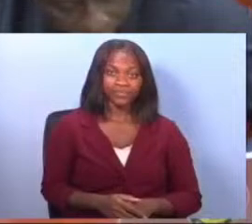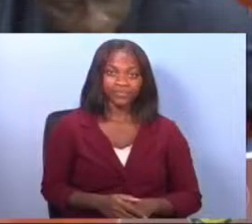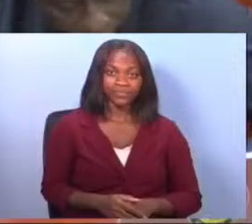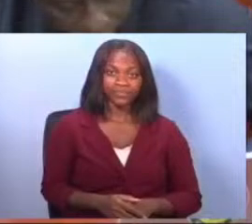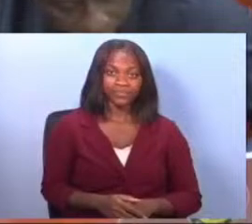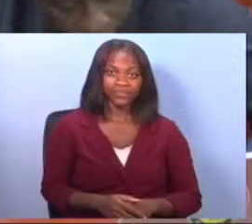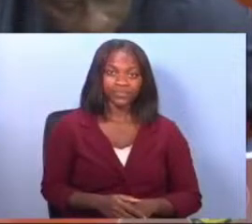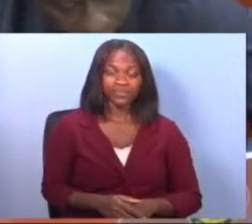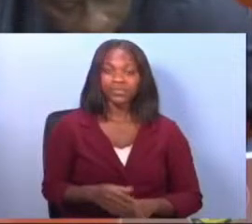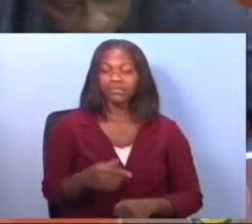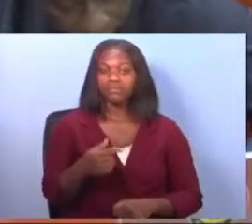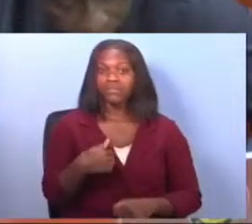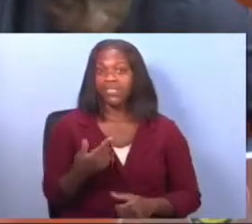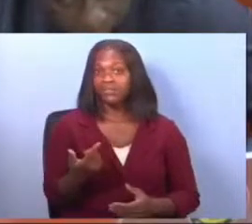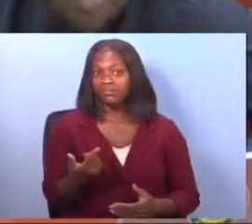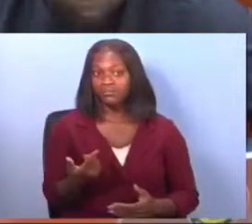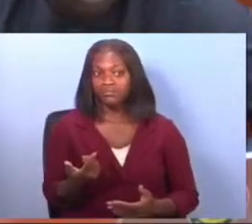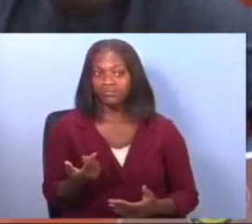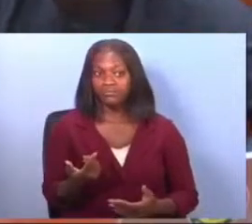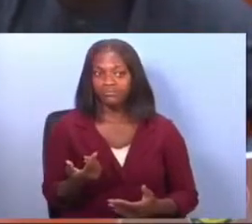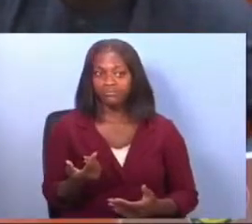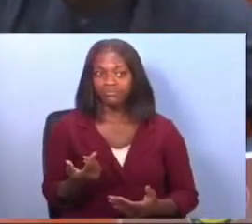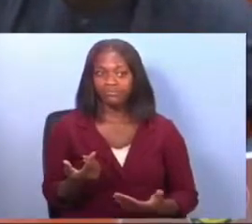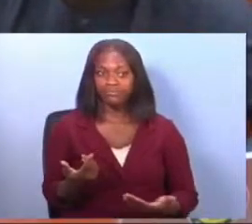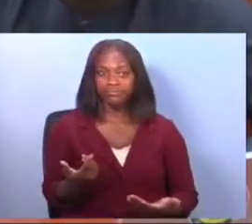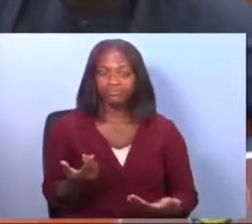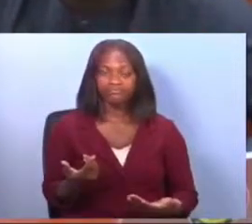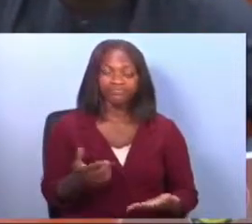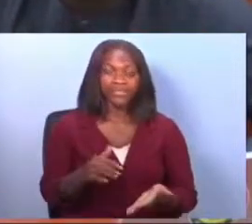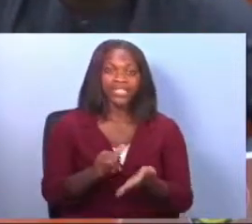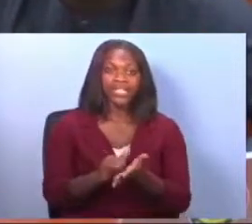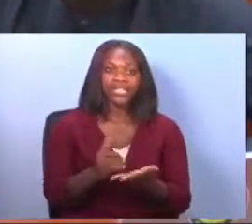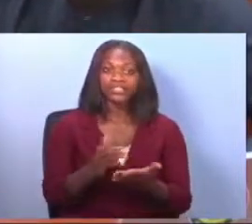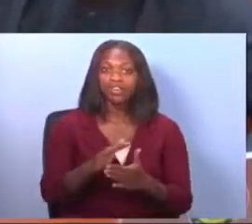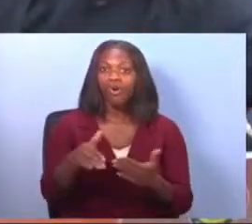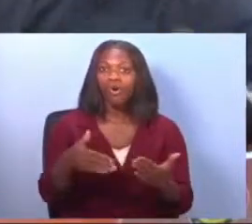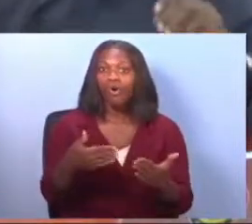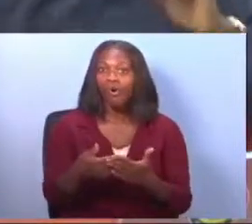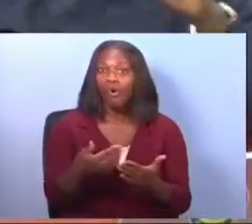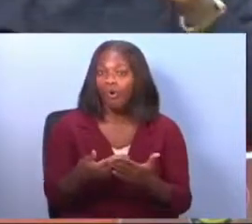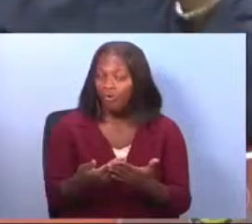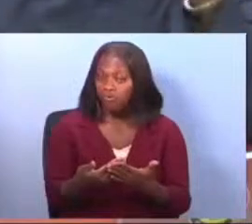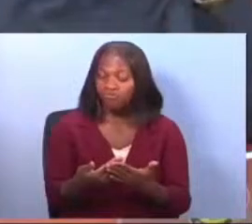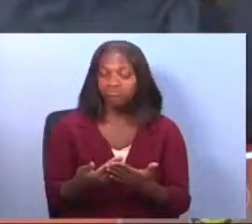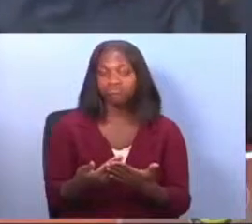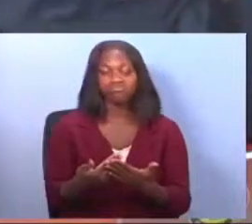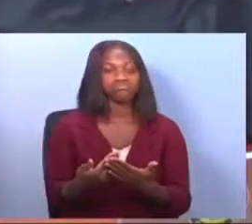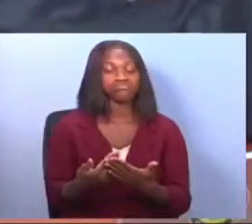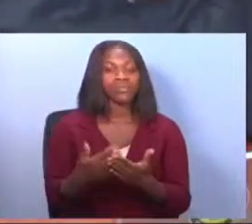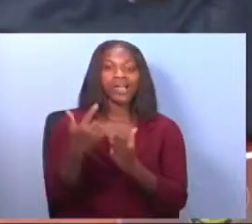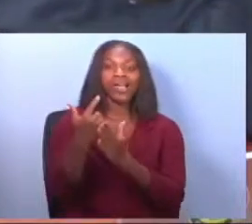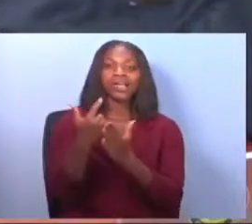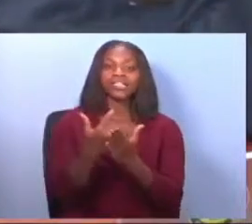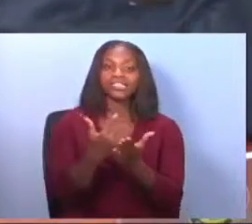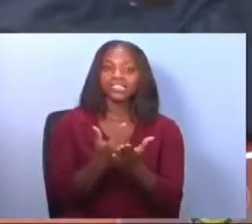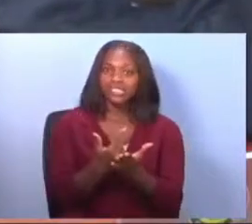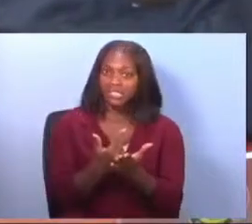I move that the said expected referrals be